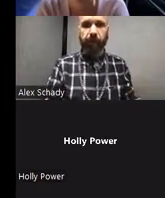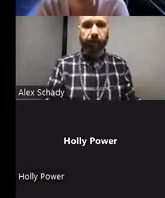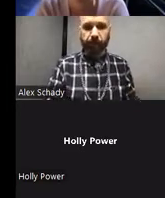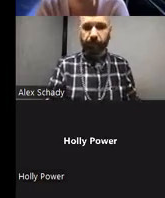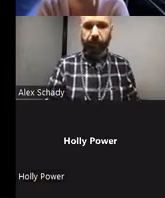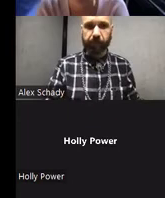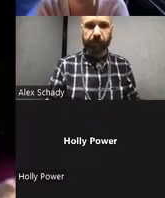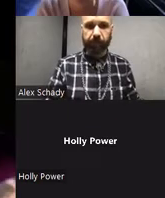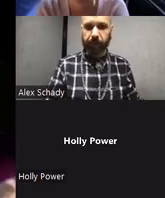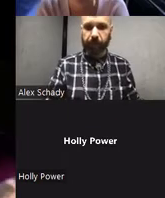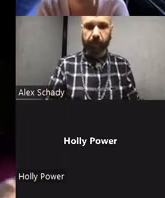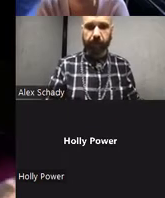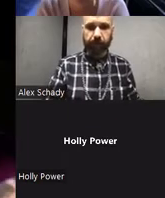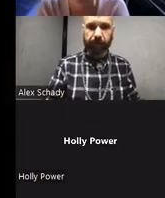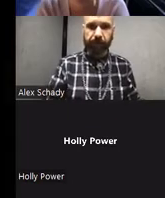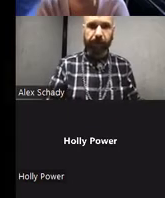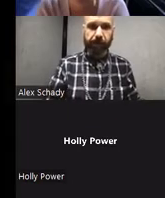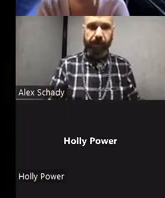One second.